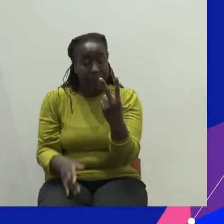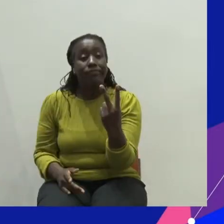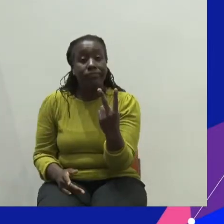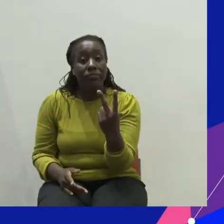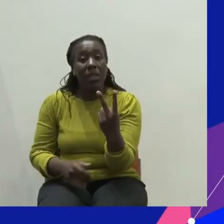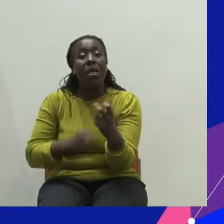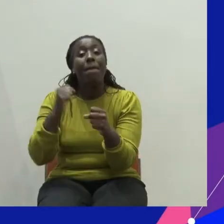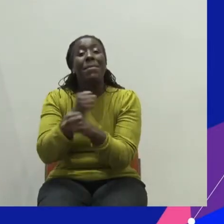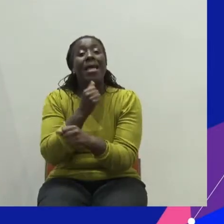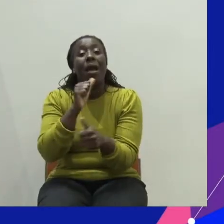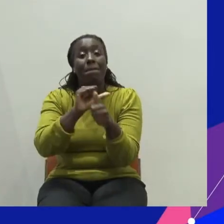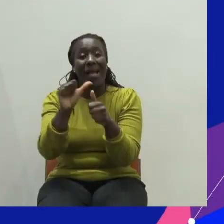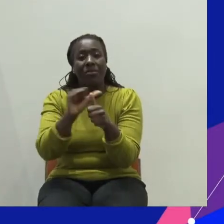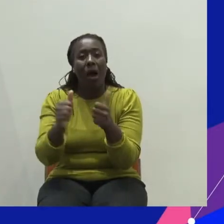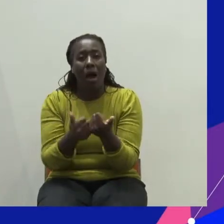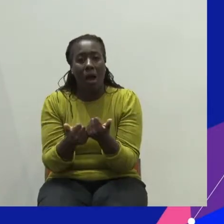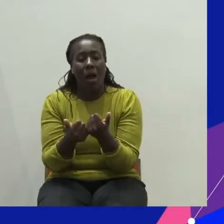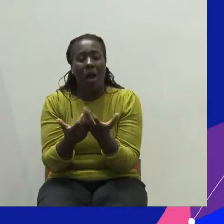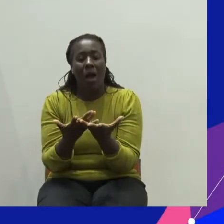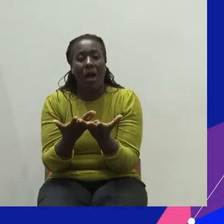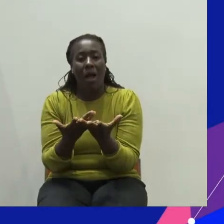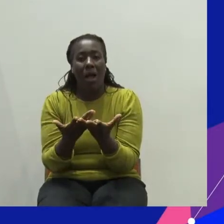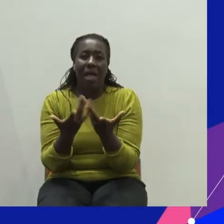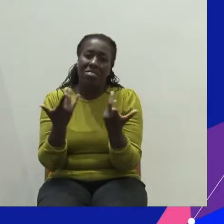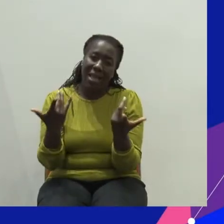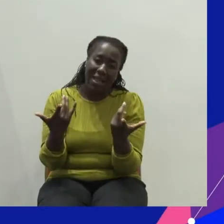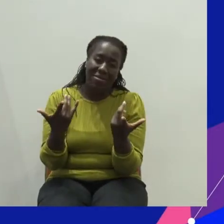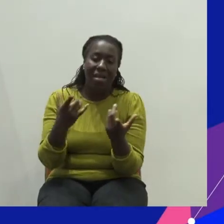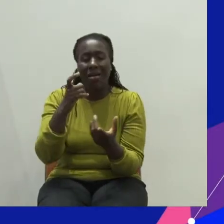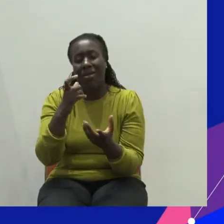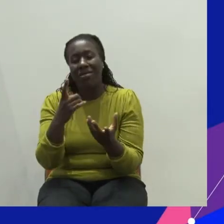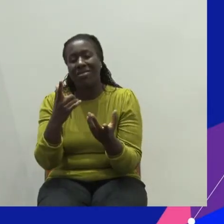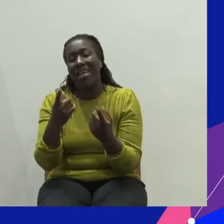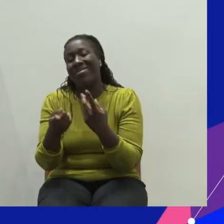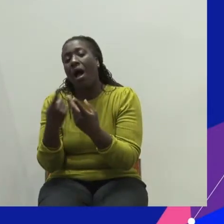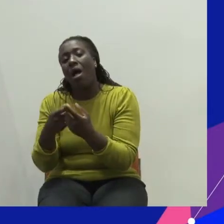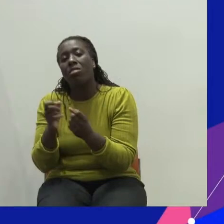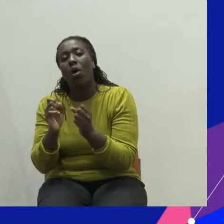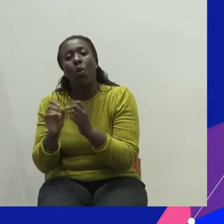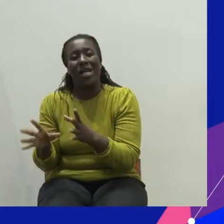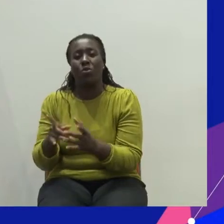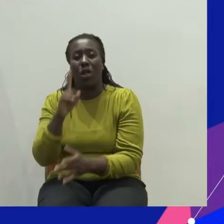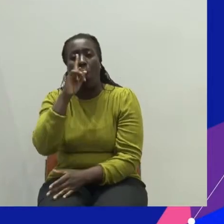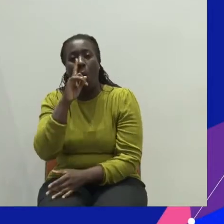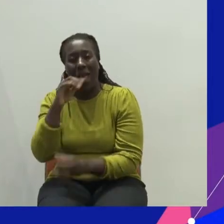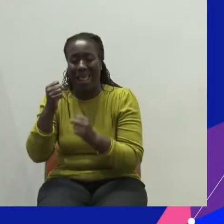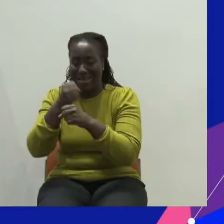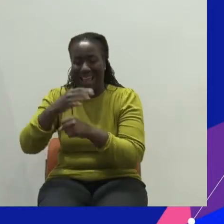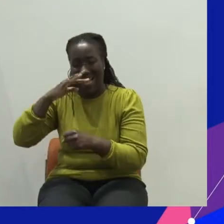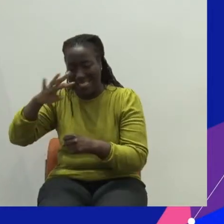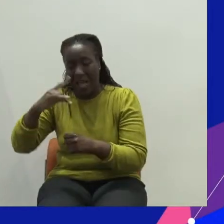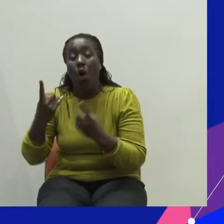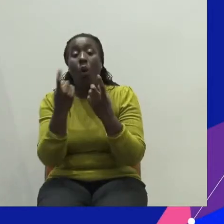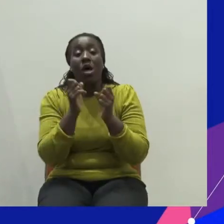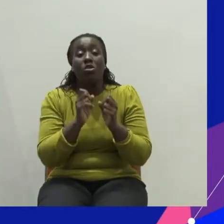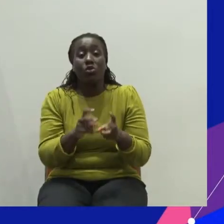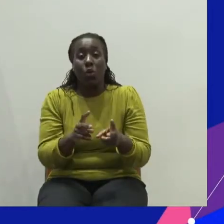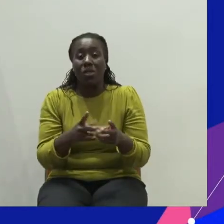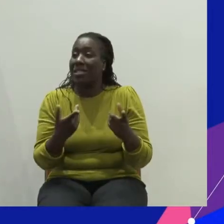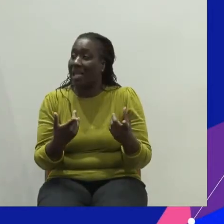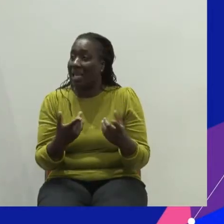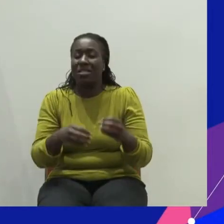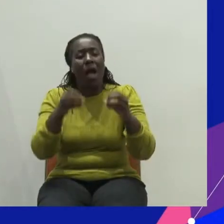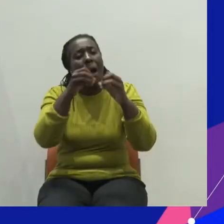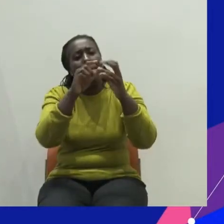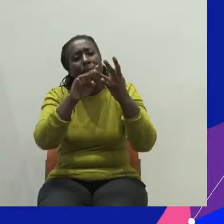them better than comparable waste when you're dealing with oil and gas. One is that one source of waste is actually the